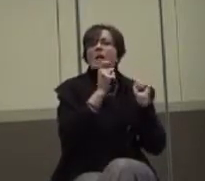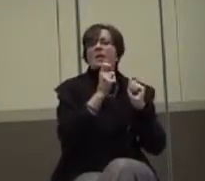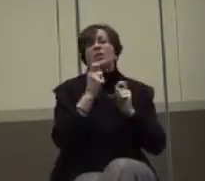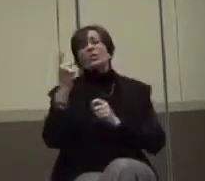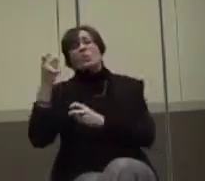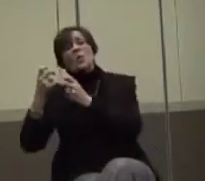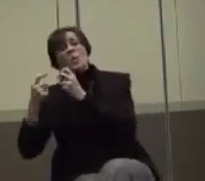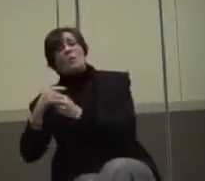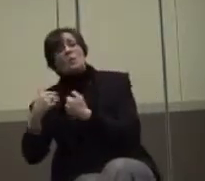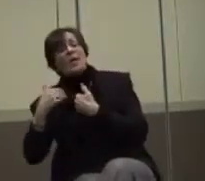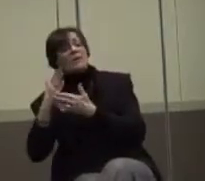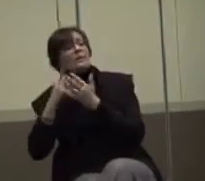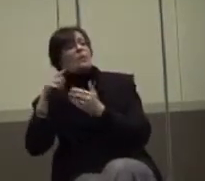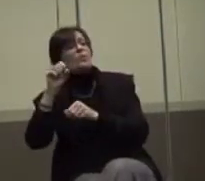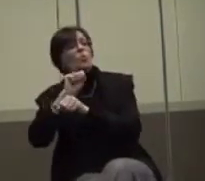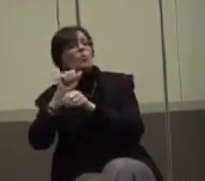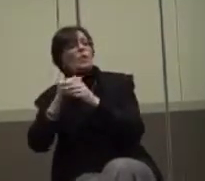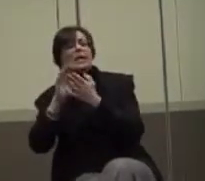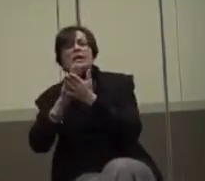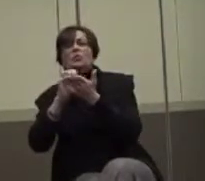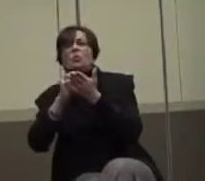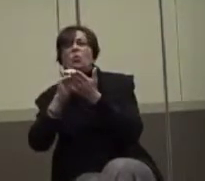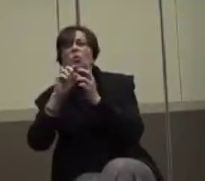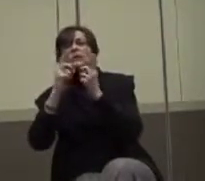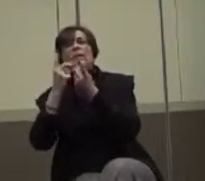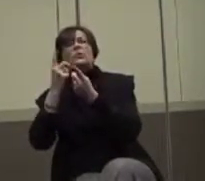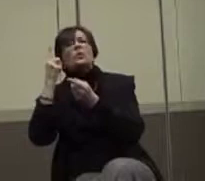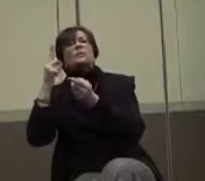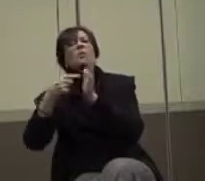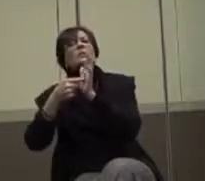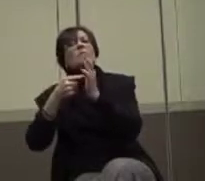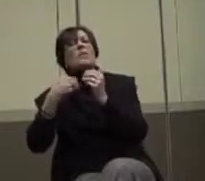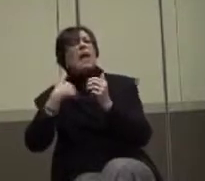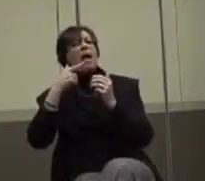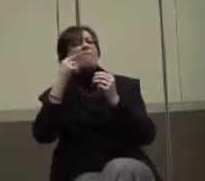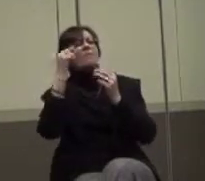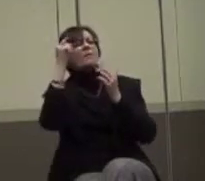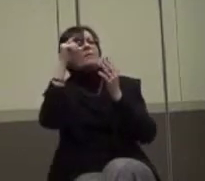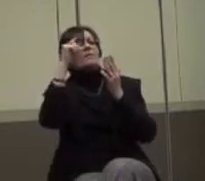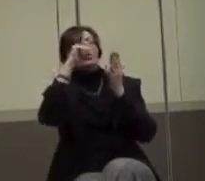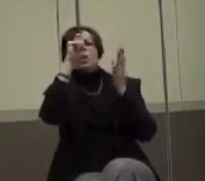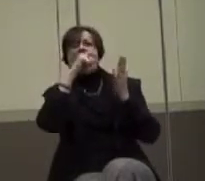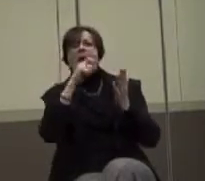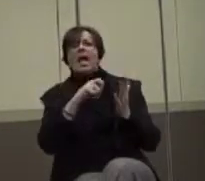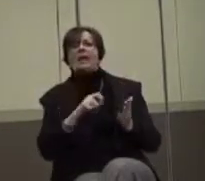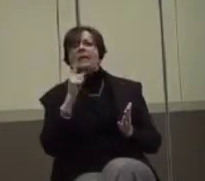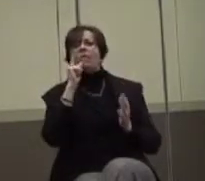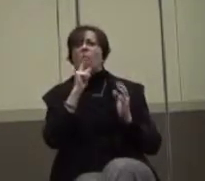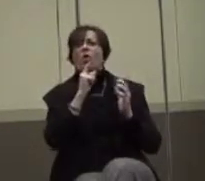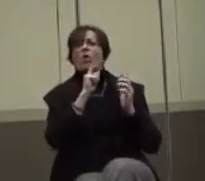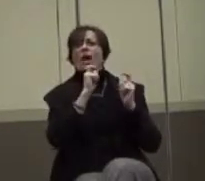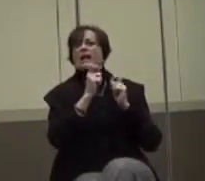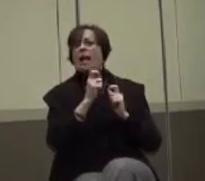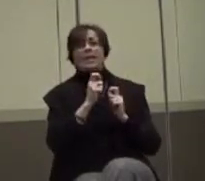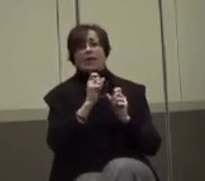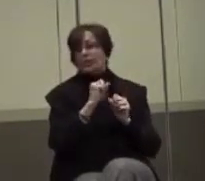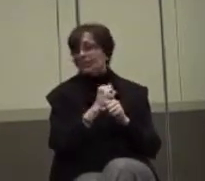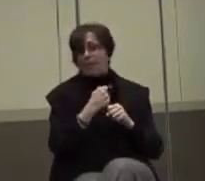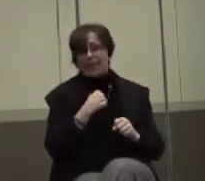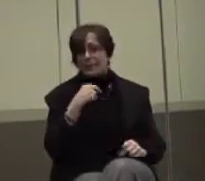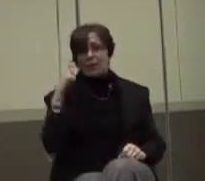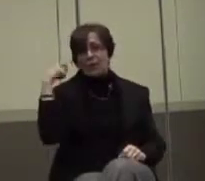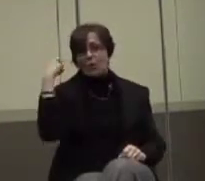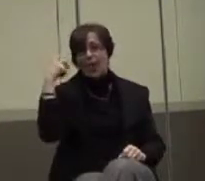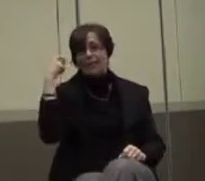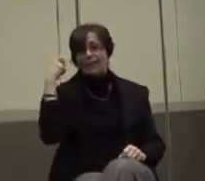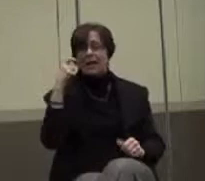in school districts, for example, that have the old check things for accommodations. They make me crazy, right? Because first of all, you go